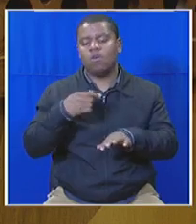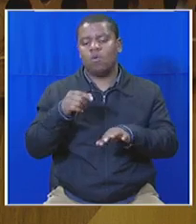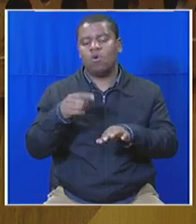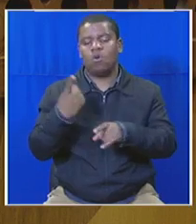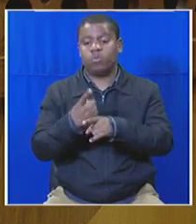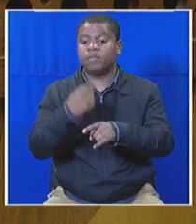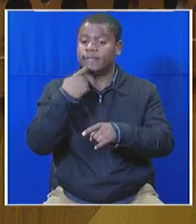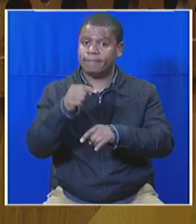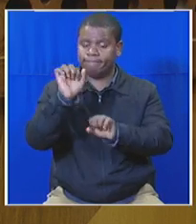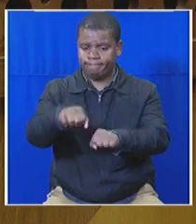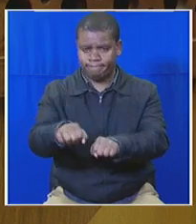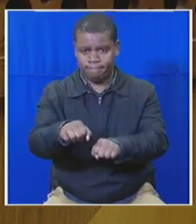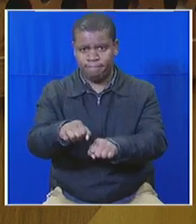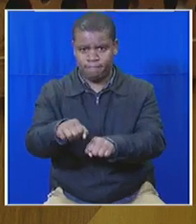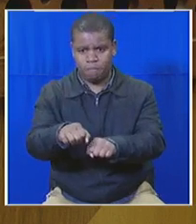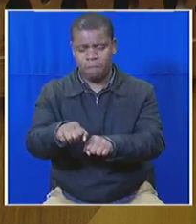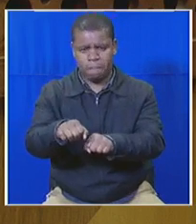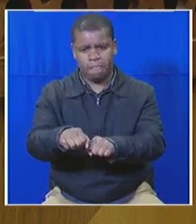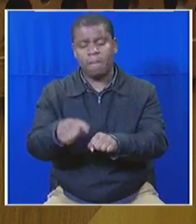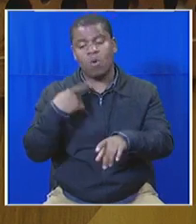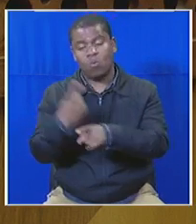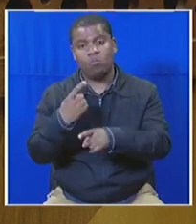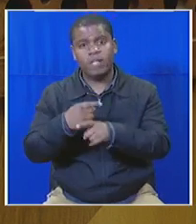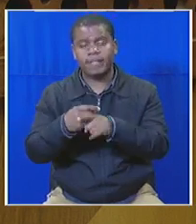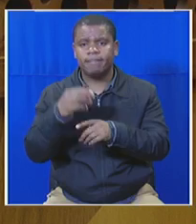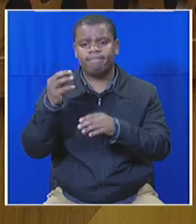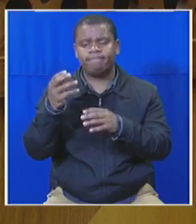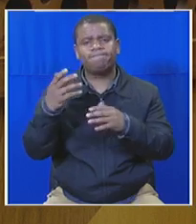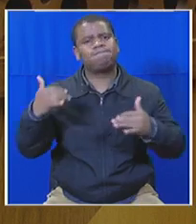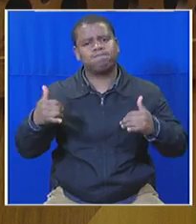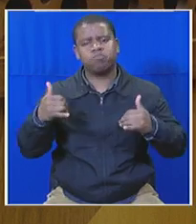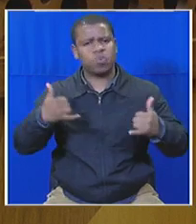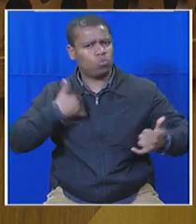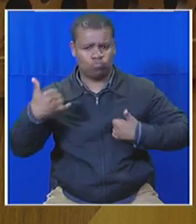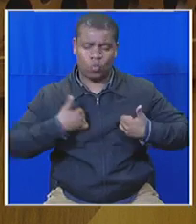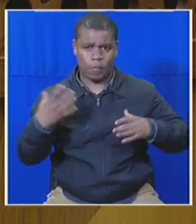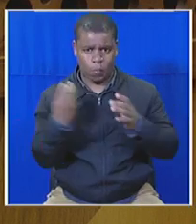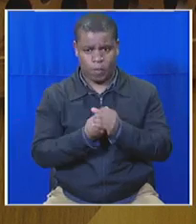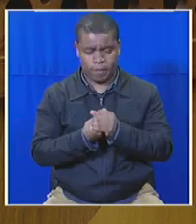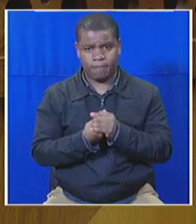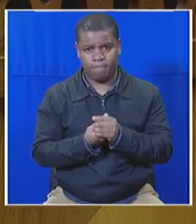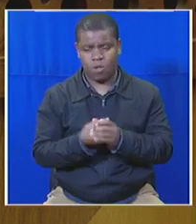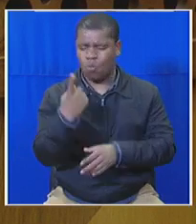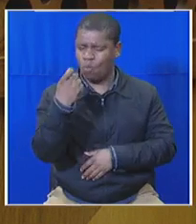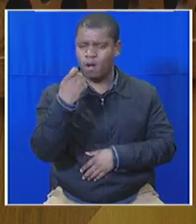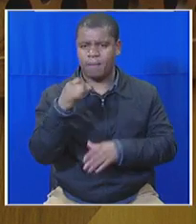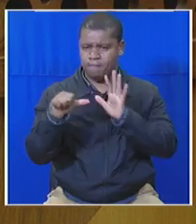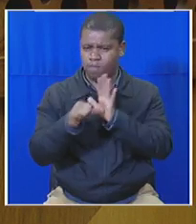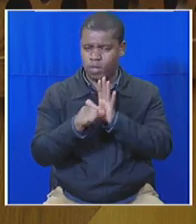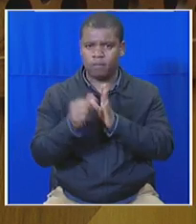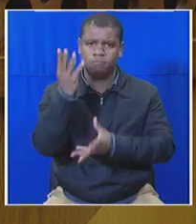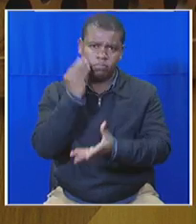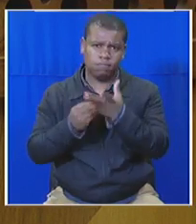not the best singing, but nonetheless very entertaining. And the worthy lesson to learn from Ken is that we